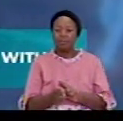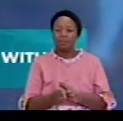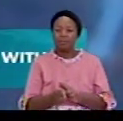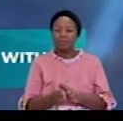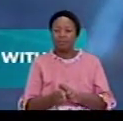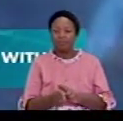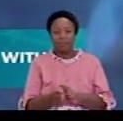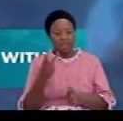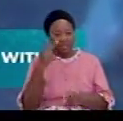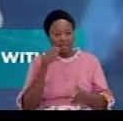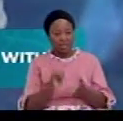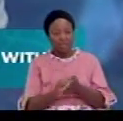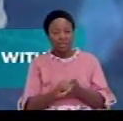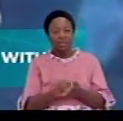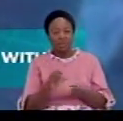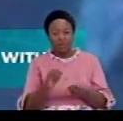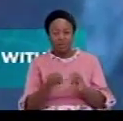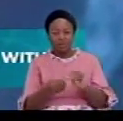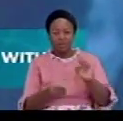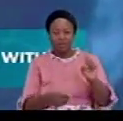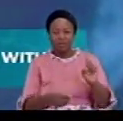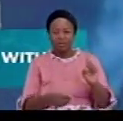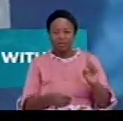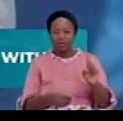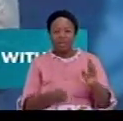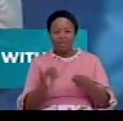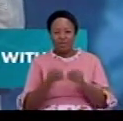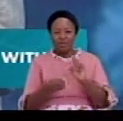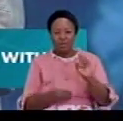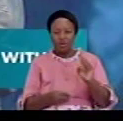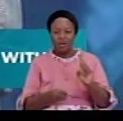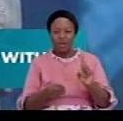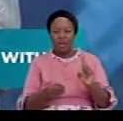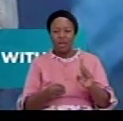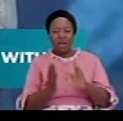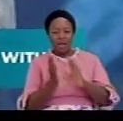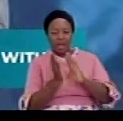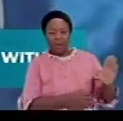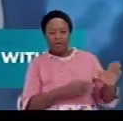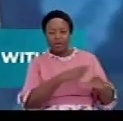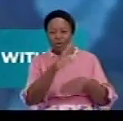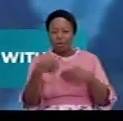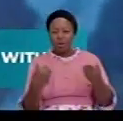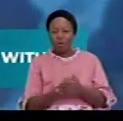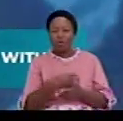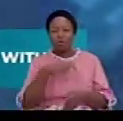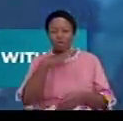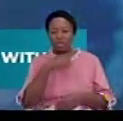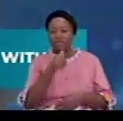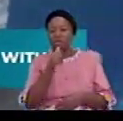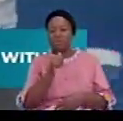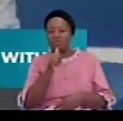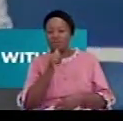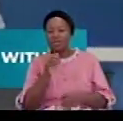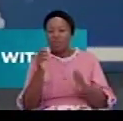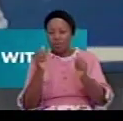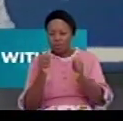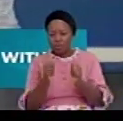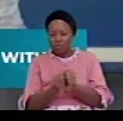Look at that number one. Number one, abandon all abominable secrets